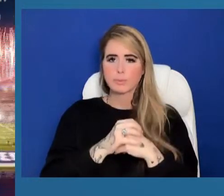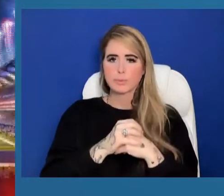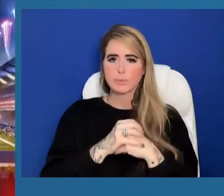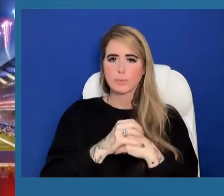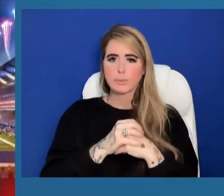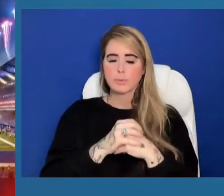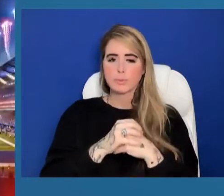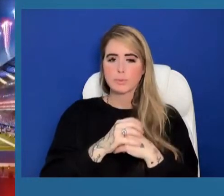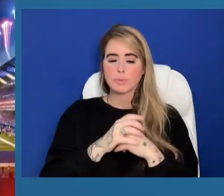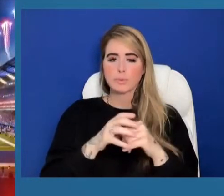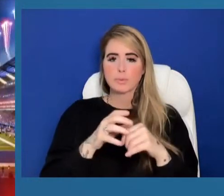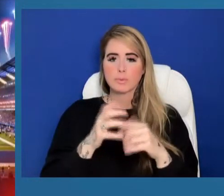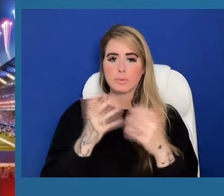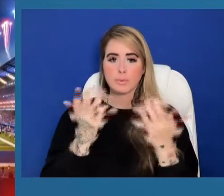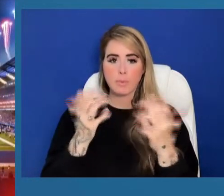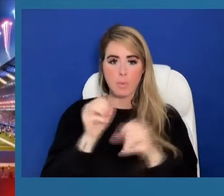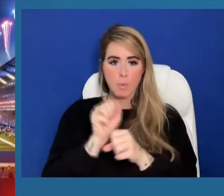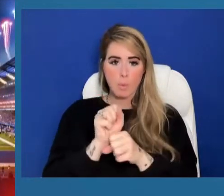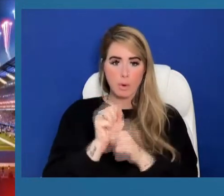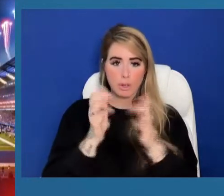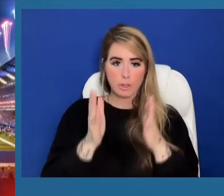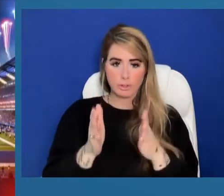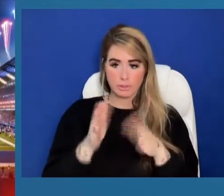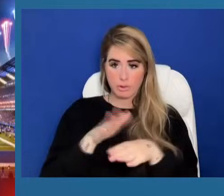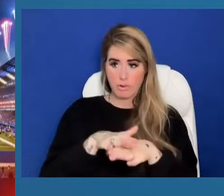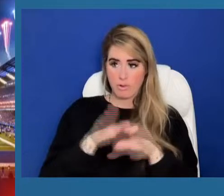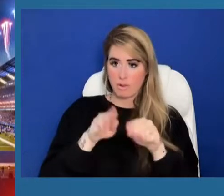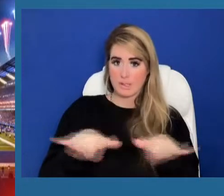Breakdown of workers on site to date,